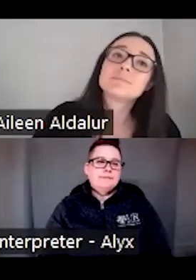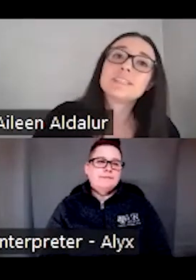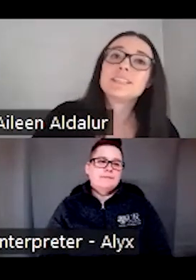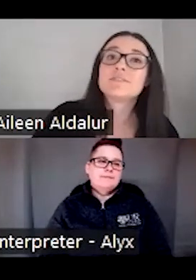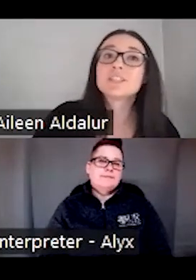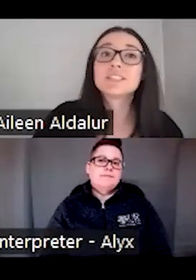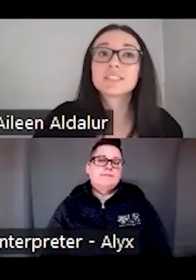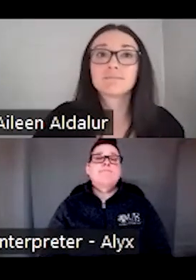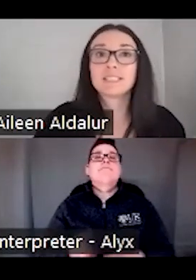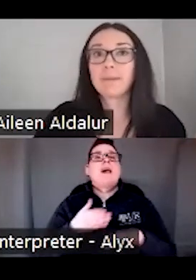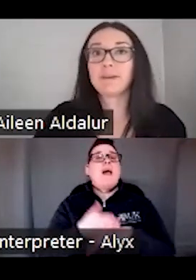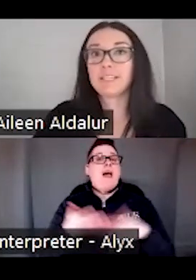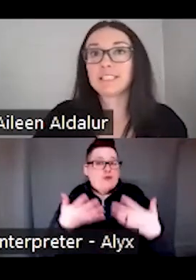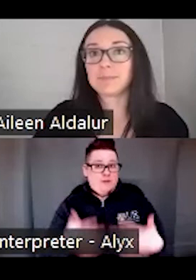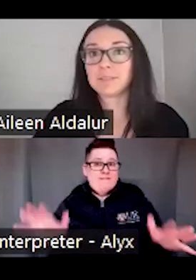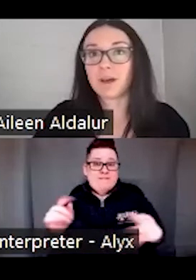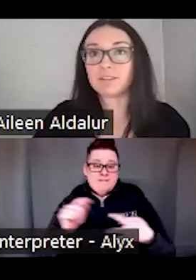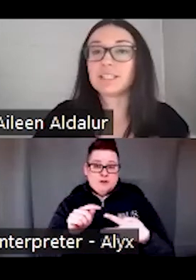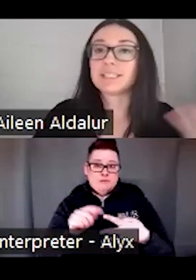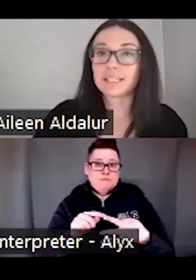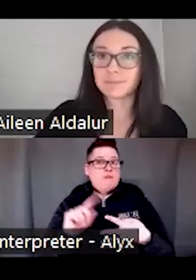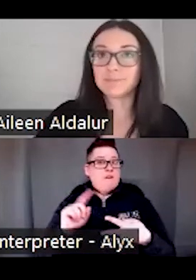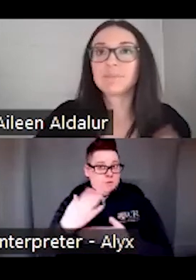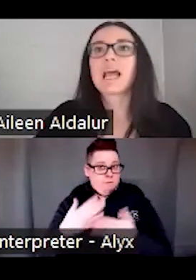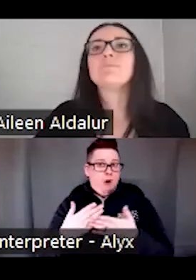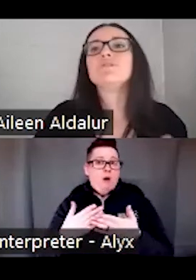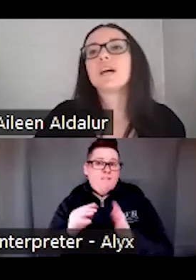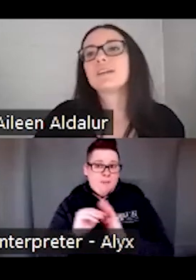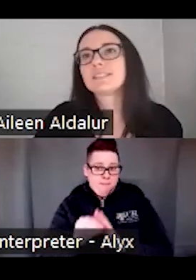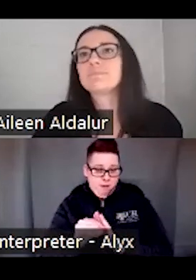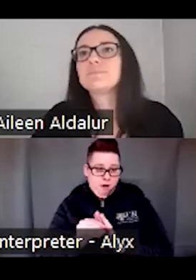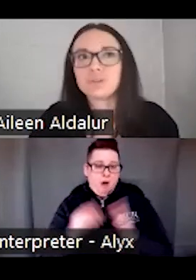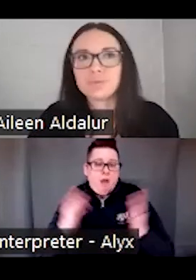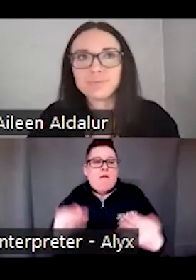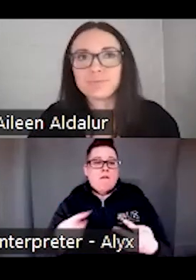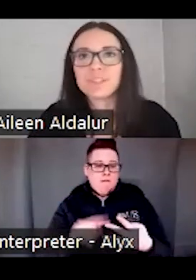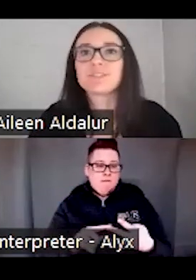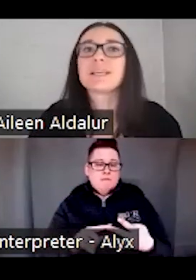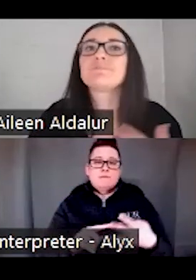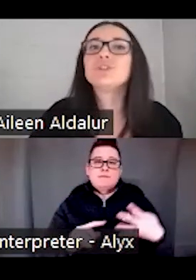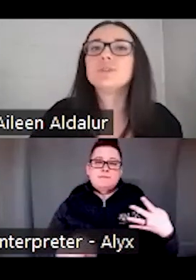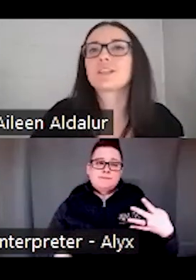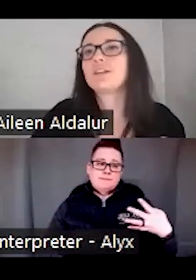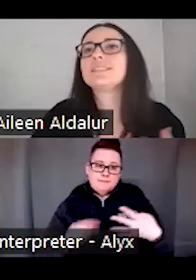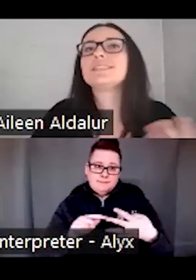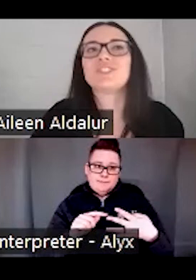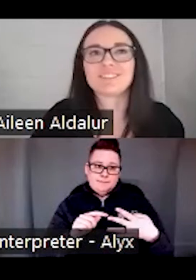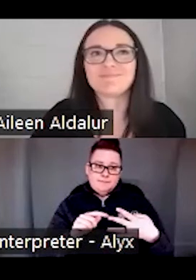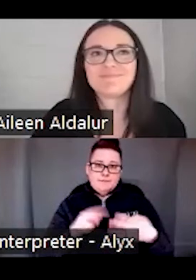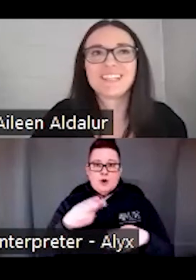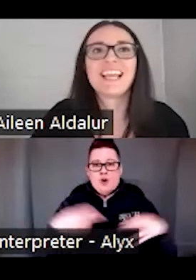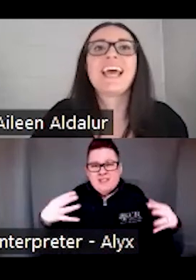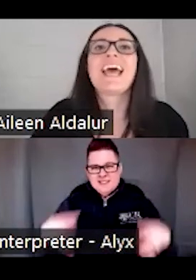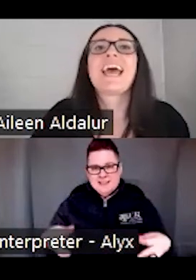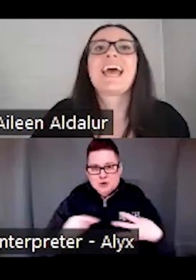So after completing the first step of the adaptive model, the assessment, I moved on to step 2. Step 2 is called